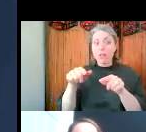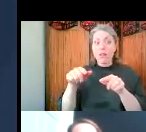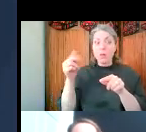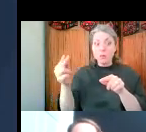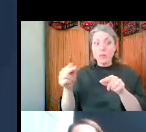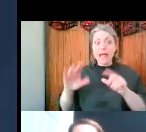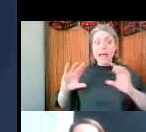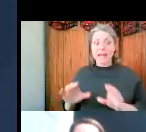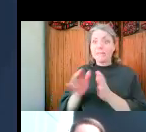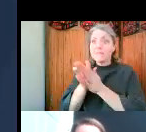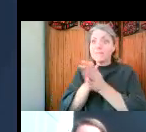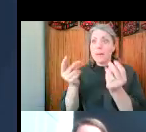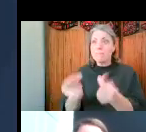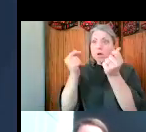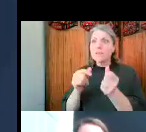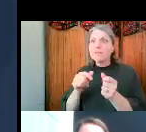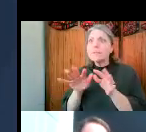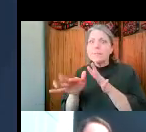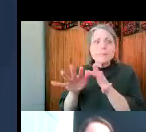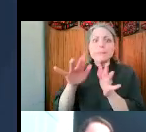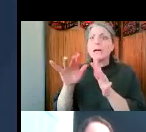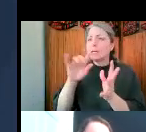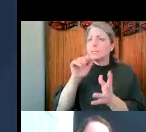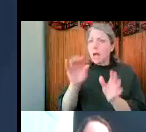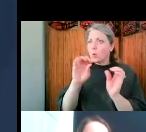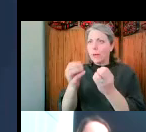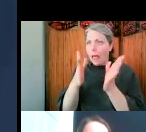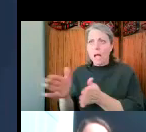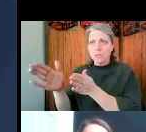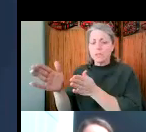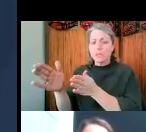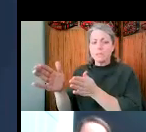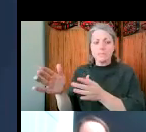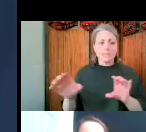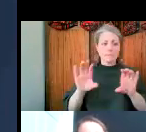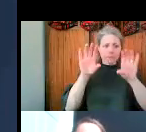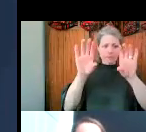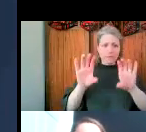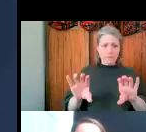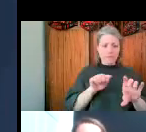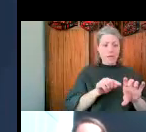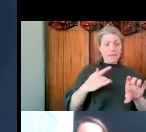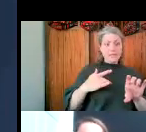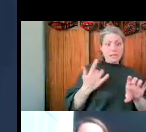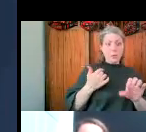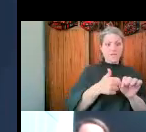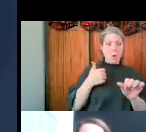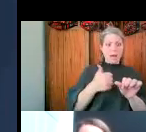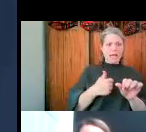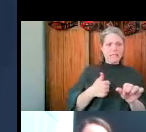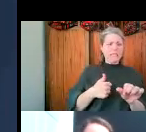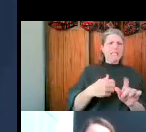and often motorically disorganized. The kids that are sensory avoiding do what they can to limit